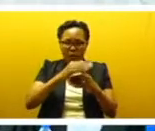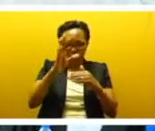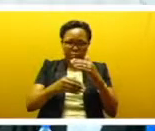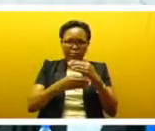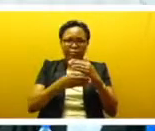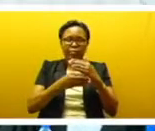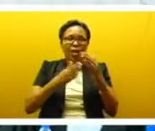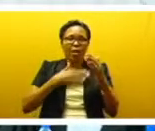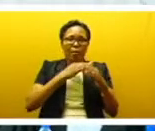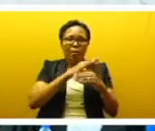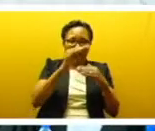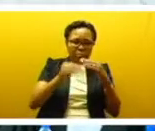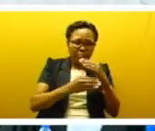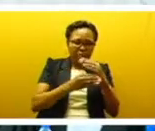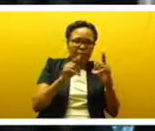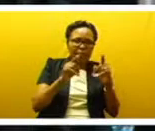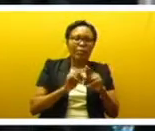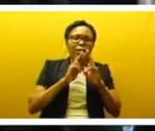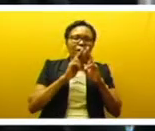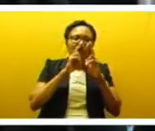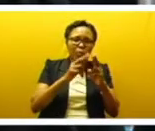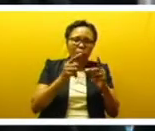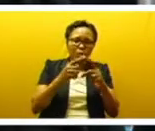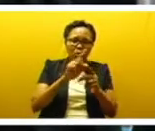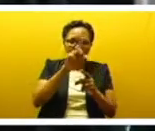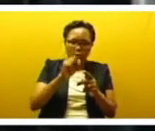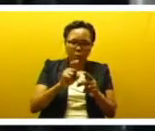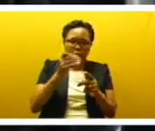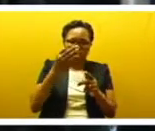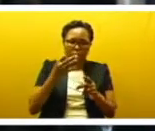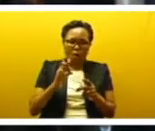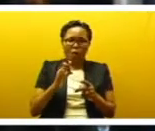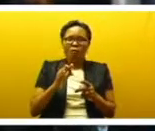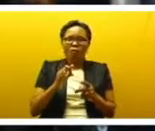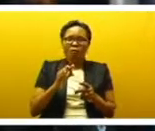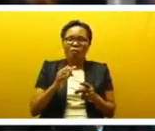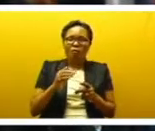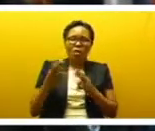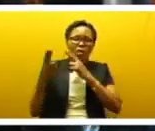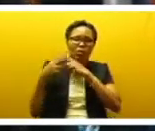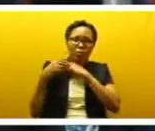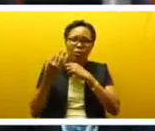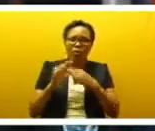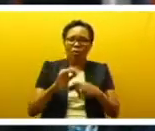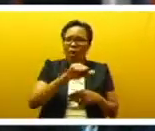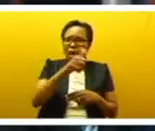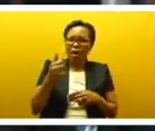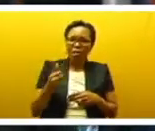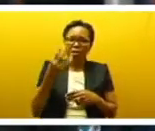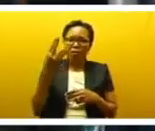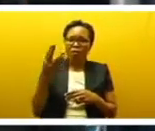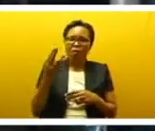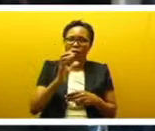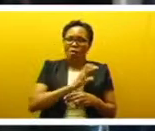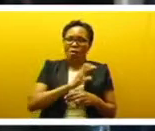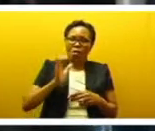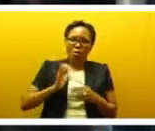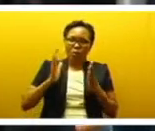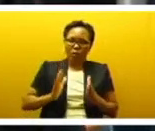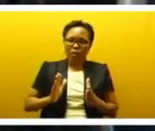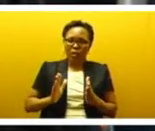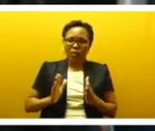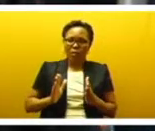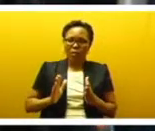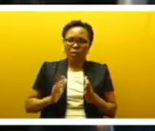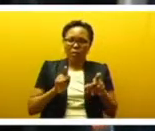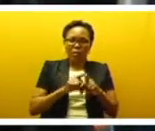is the response to the question of what the role of the other commissioners was vis-a-vis the chairman and the commission. Okay. That's